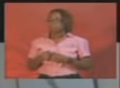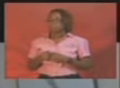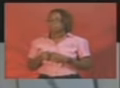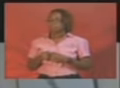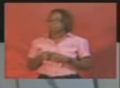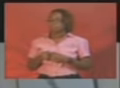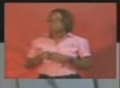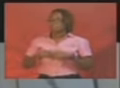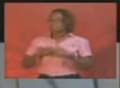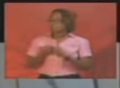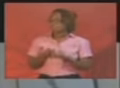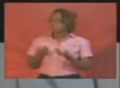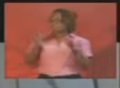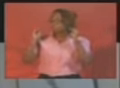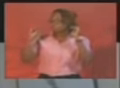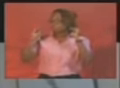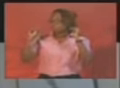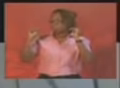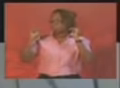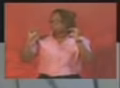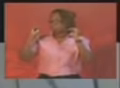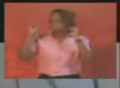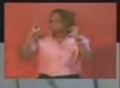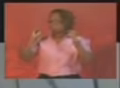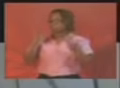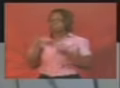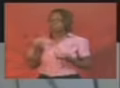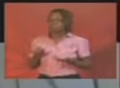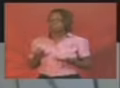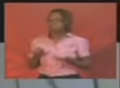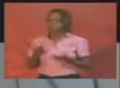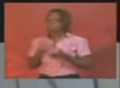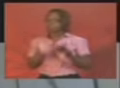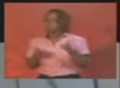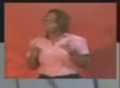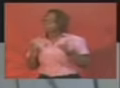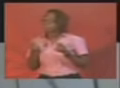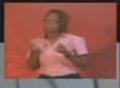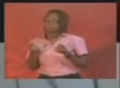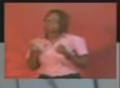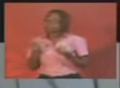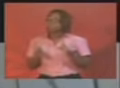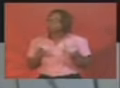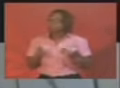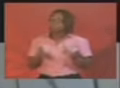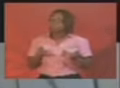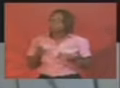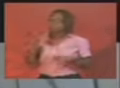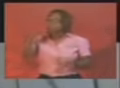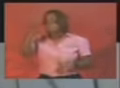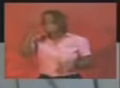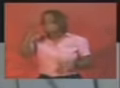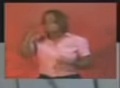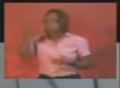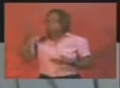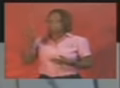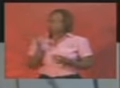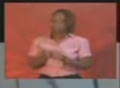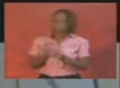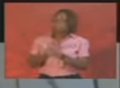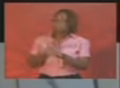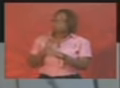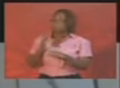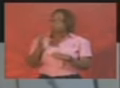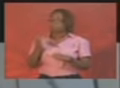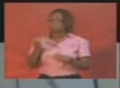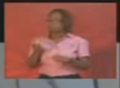any follow-up in place with people who have had confirmed cases of the virus to see whether or not our numbers